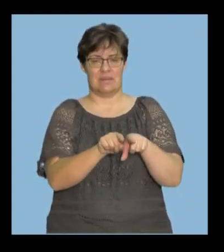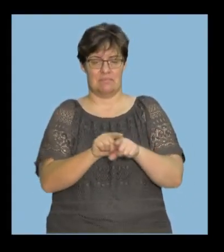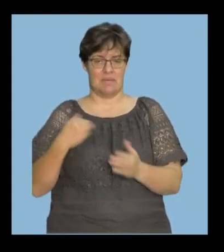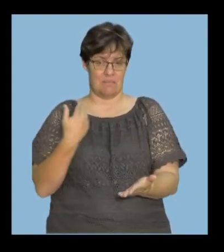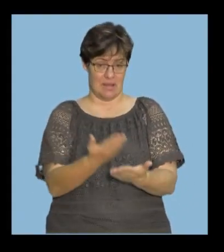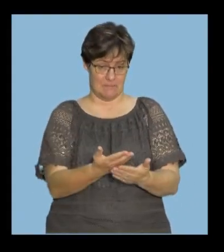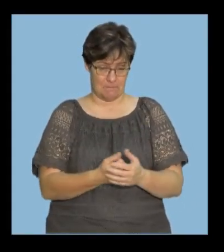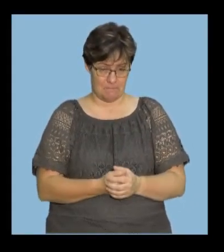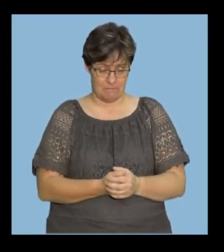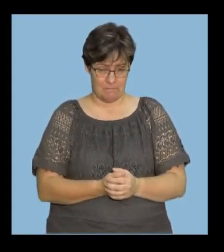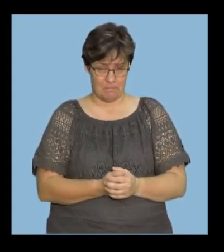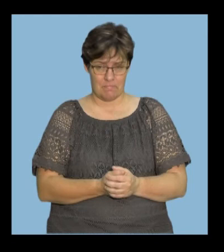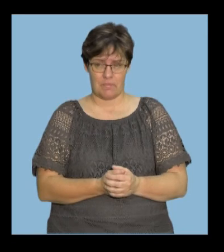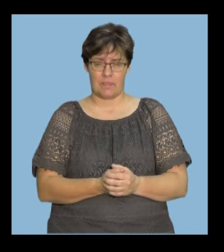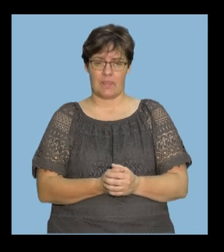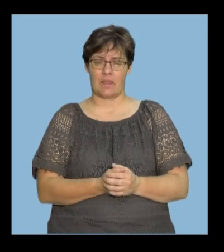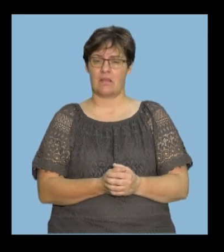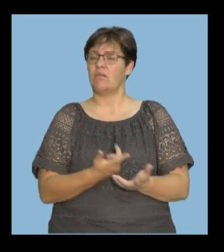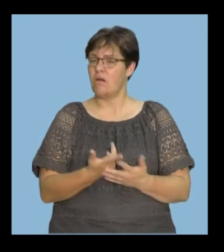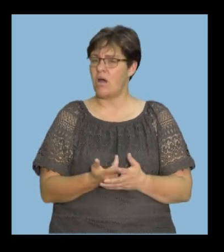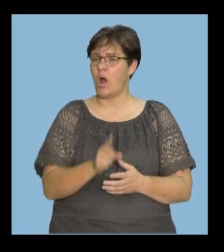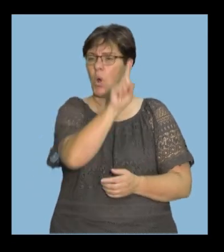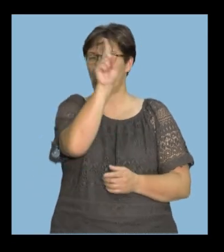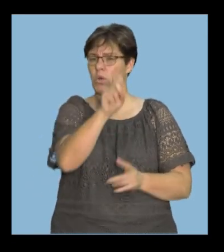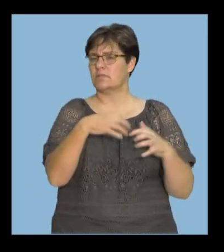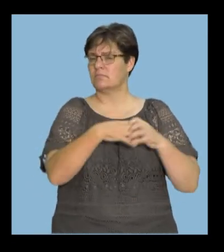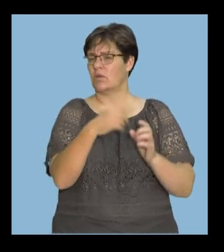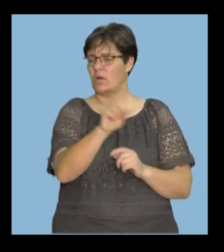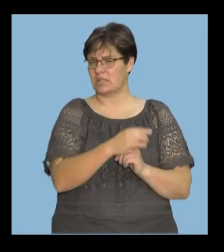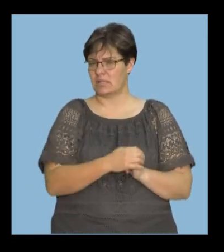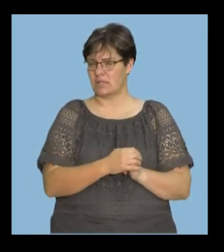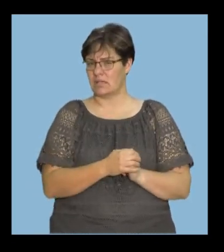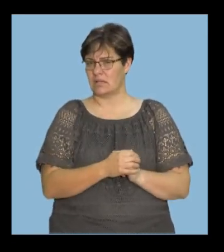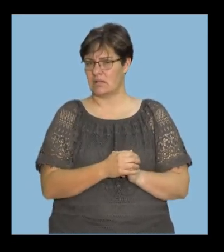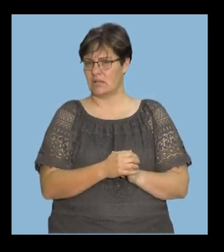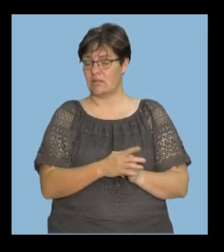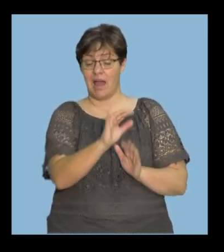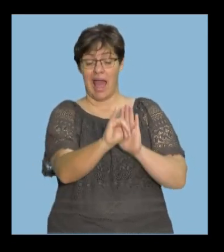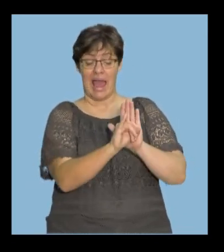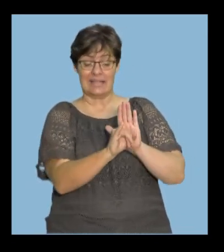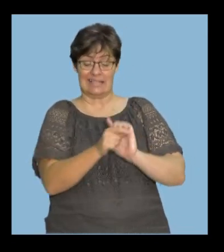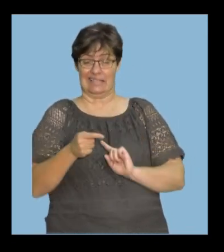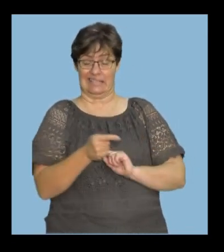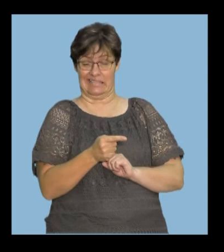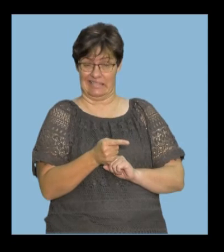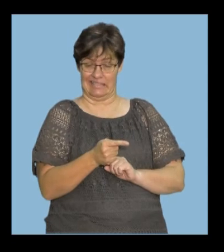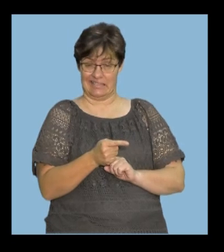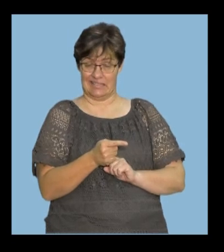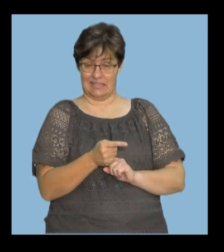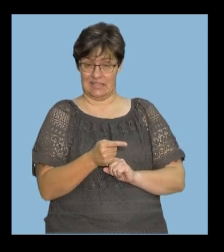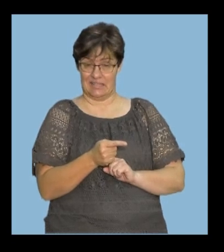the same application. And here we're going to ask the question, does this